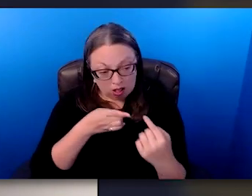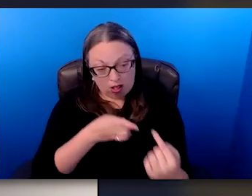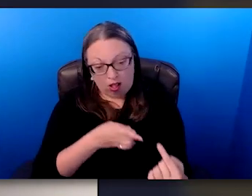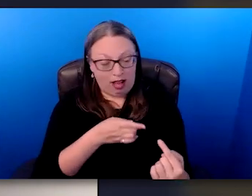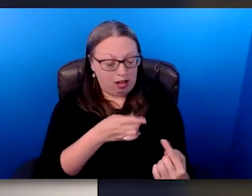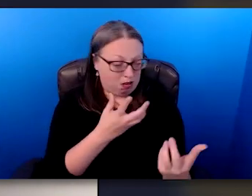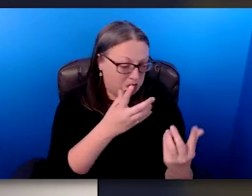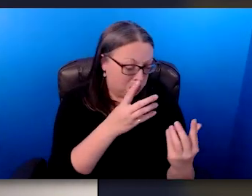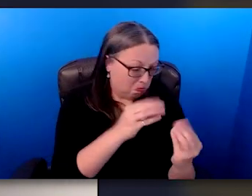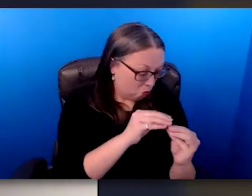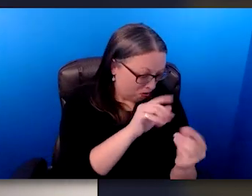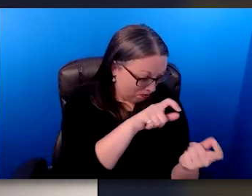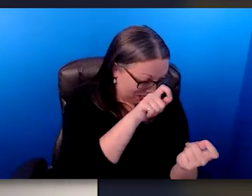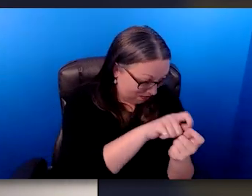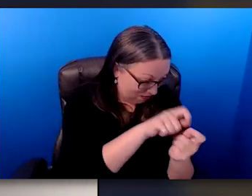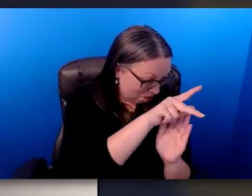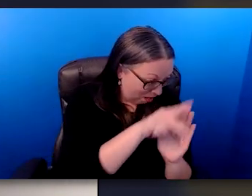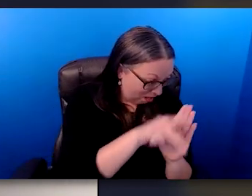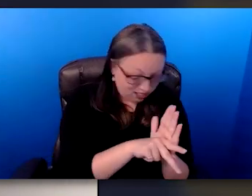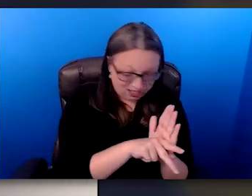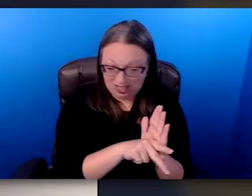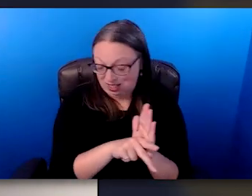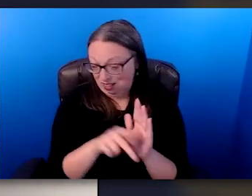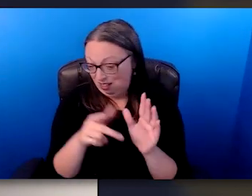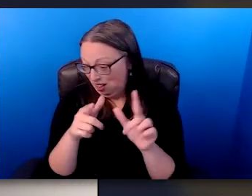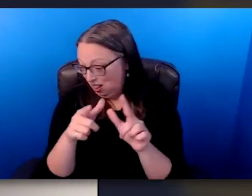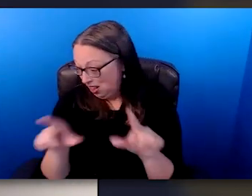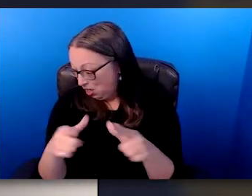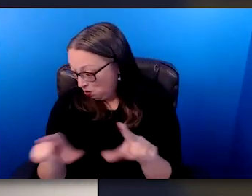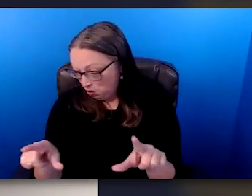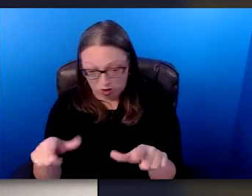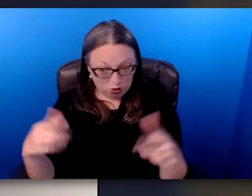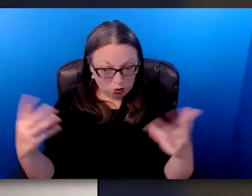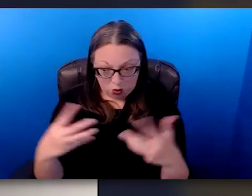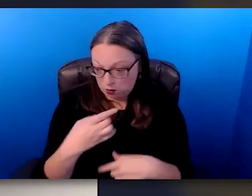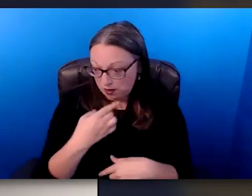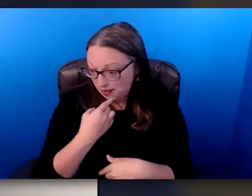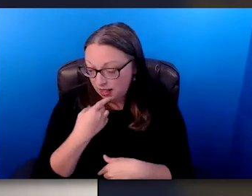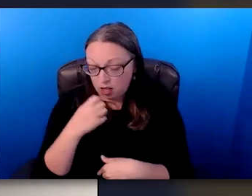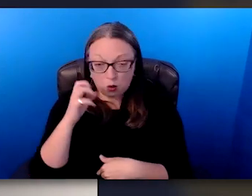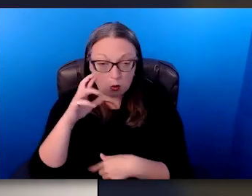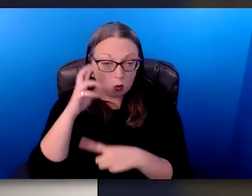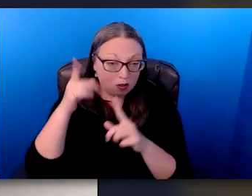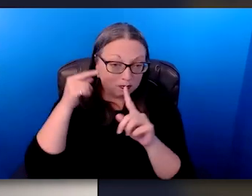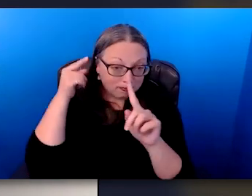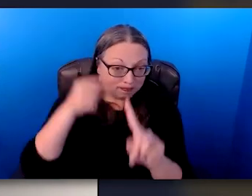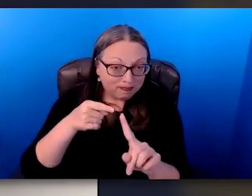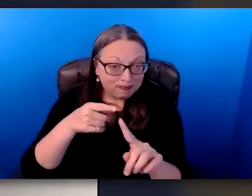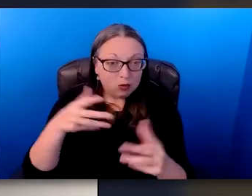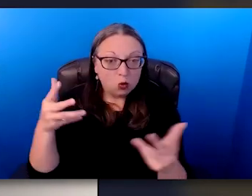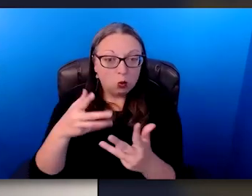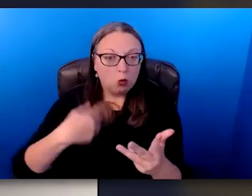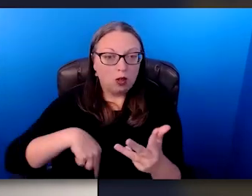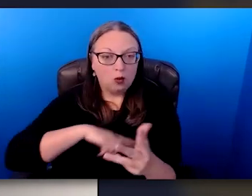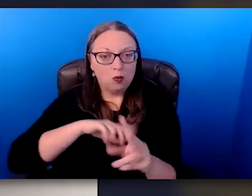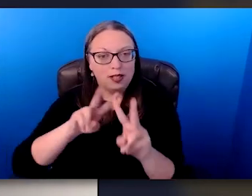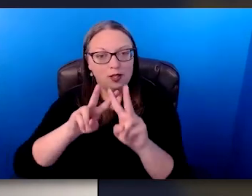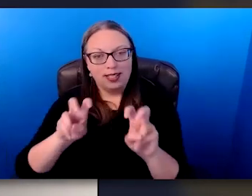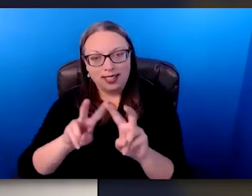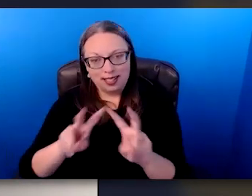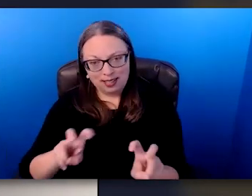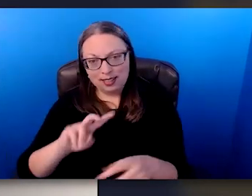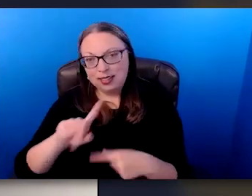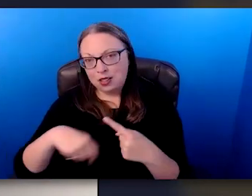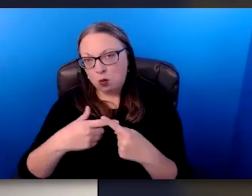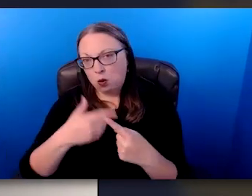policy in terms of language about particular technologies, or whether we need to be getting to the core of what it is we're assessing when we validate